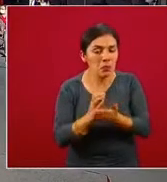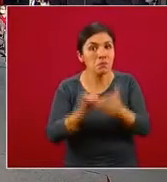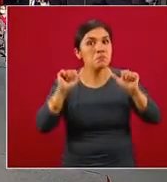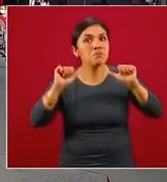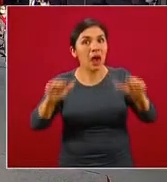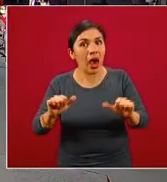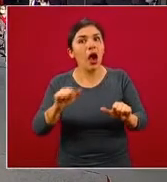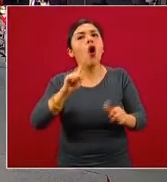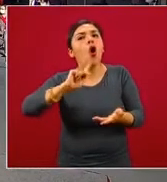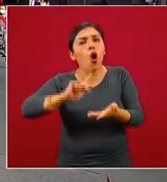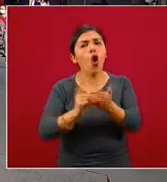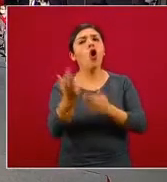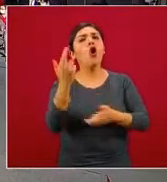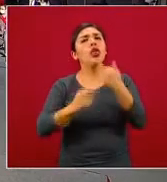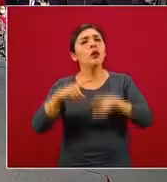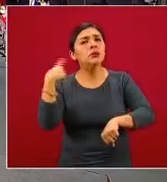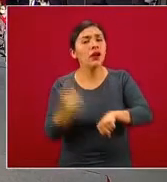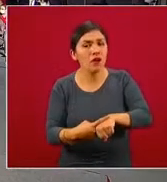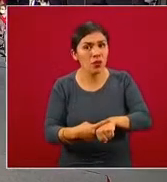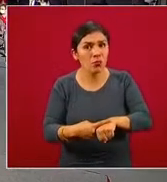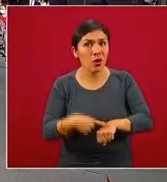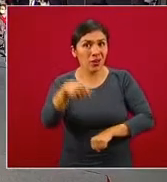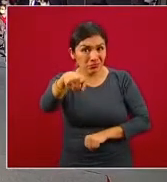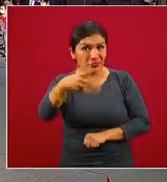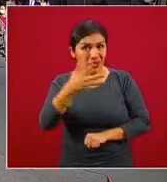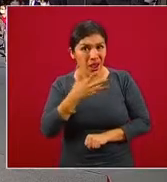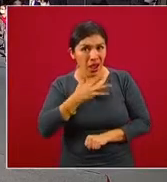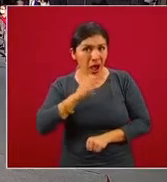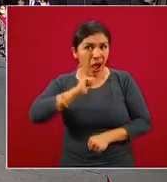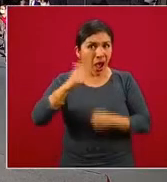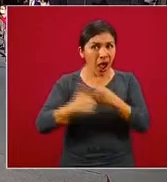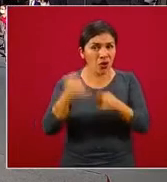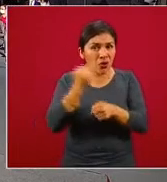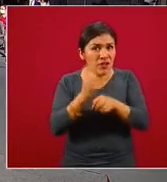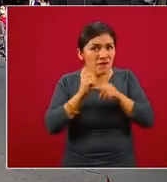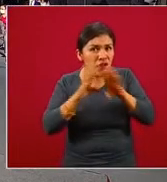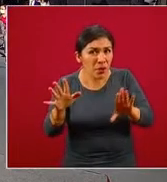Chalco, Iztapaluca, and the outskirts.